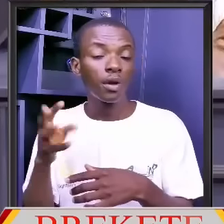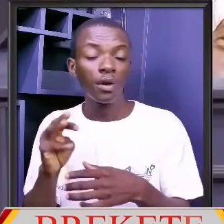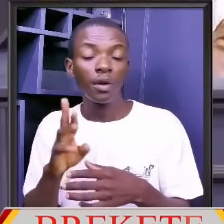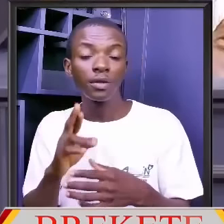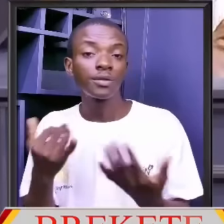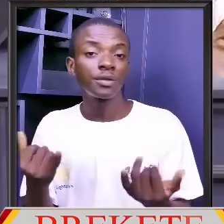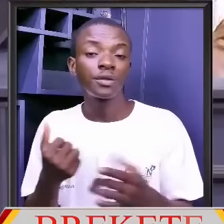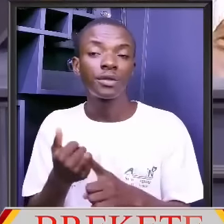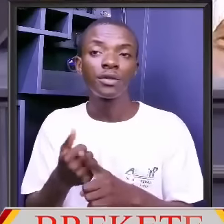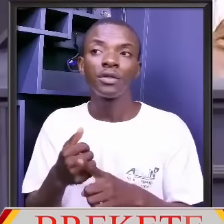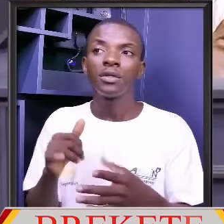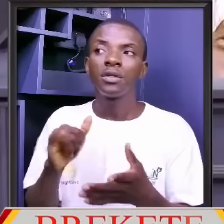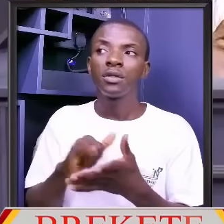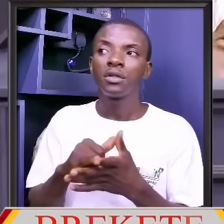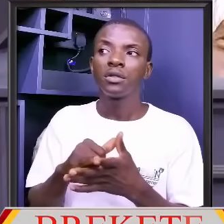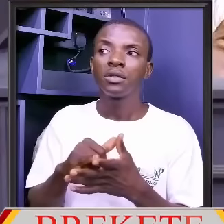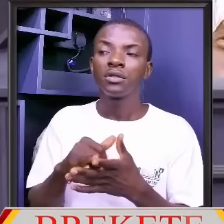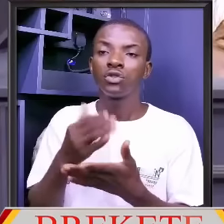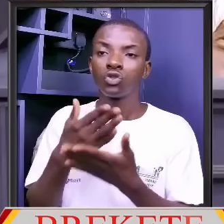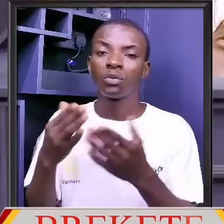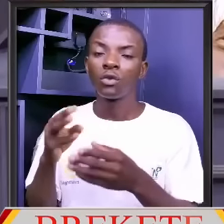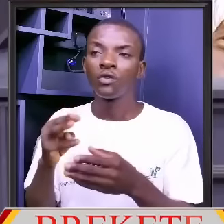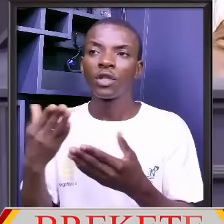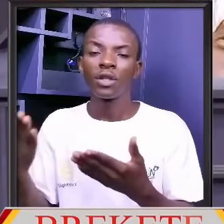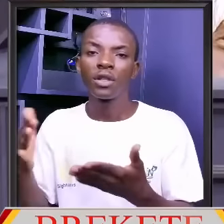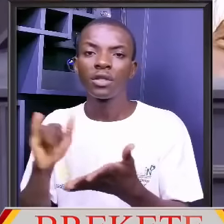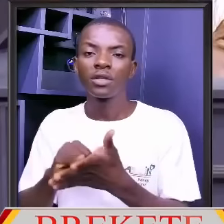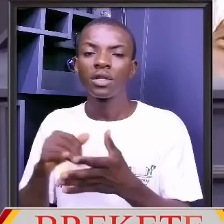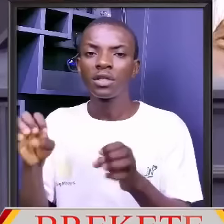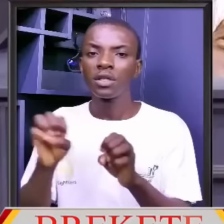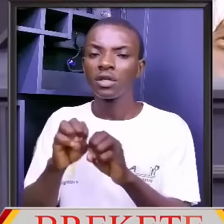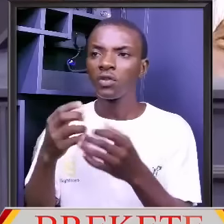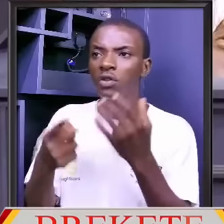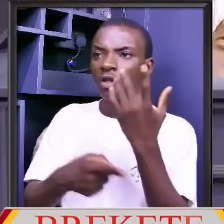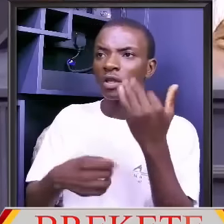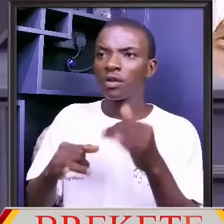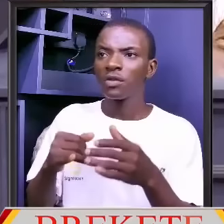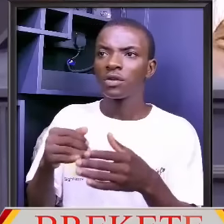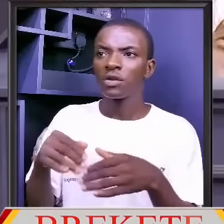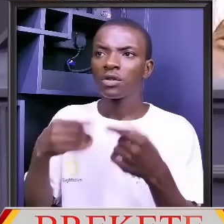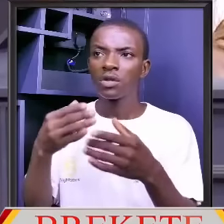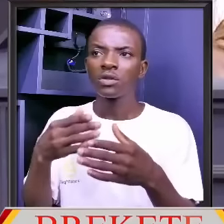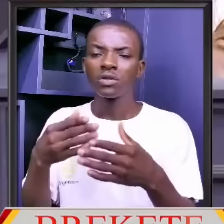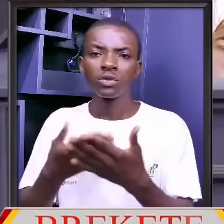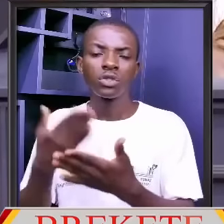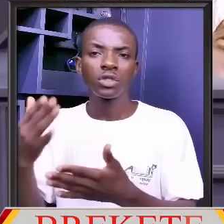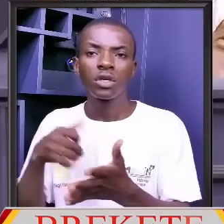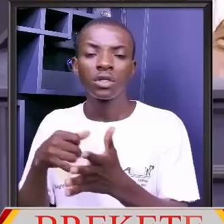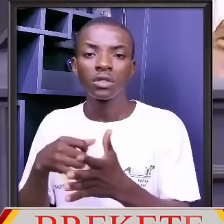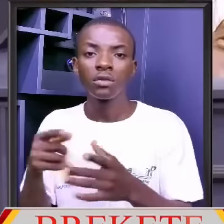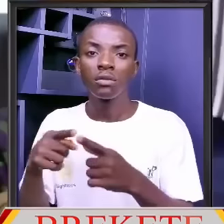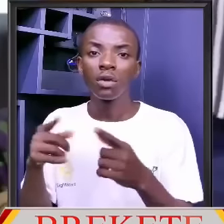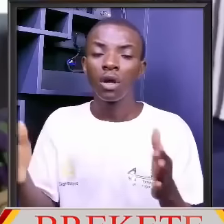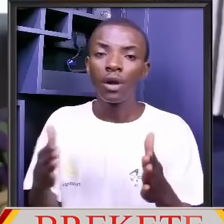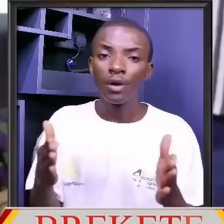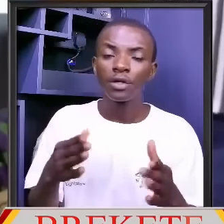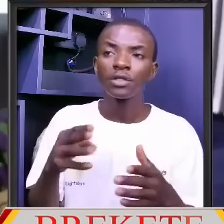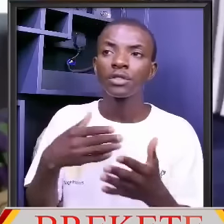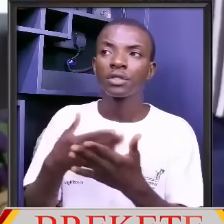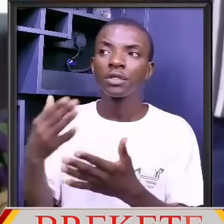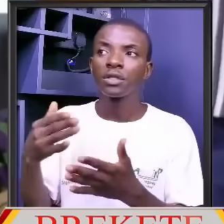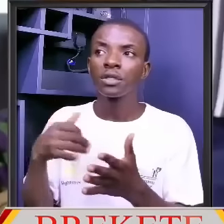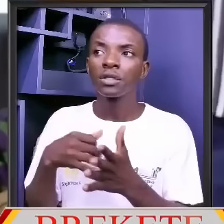they safe. Uh-huh. So and some of their things where they go over thief, they go they find they want to sell them, go arrange, sell